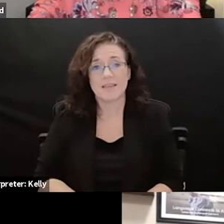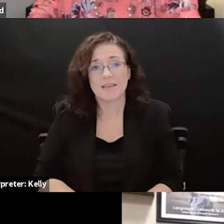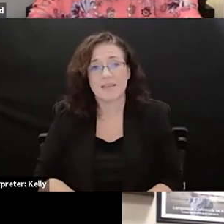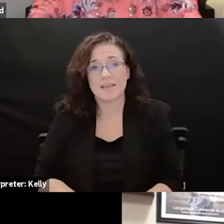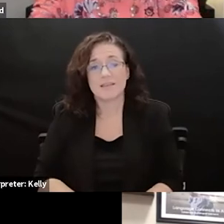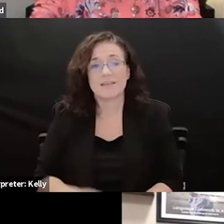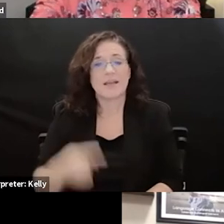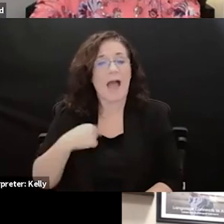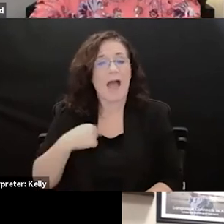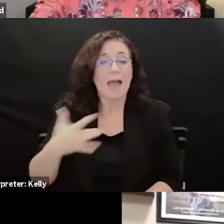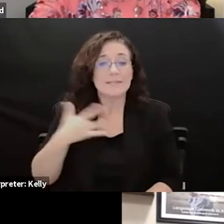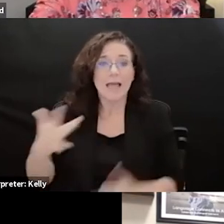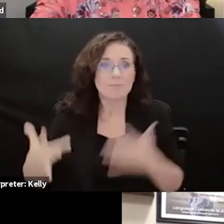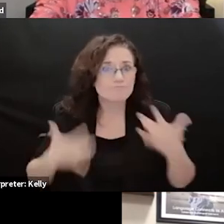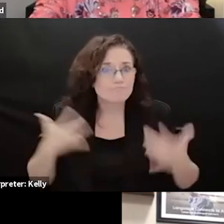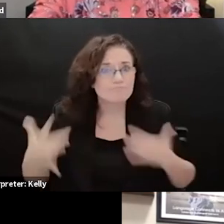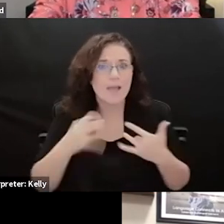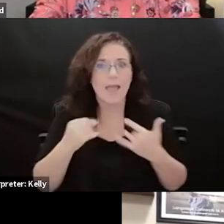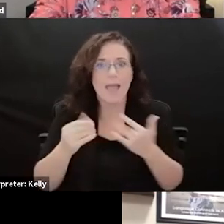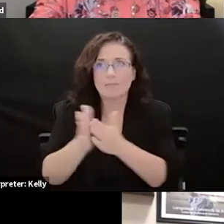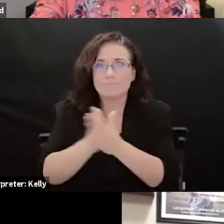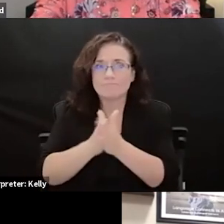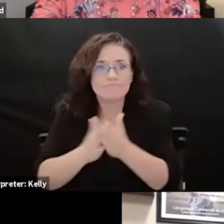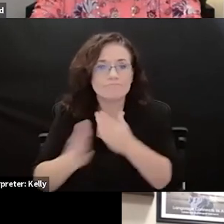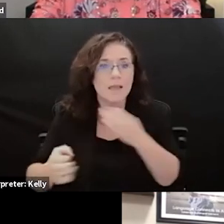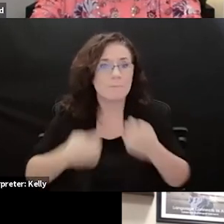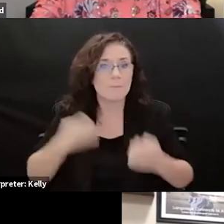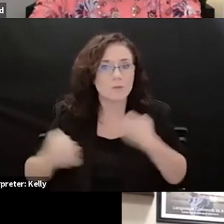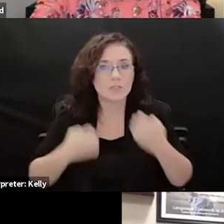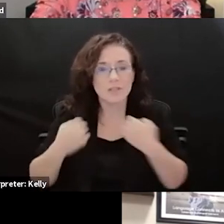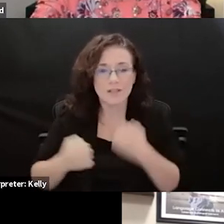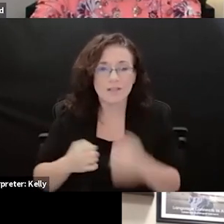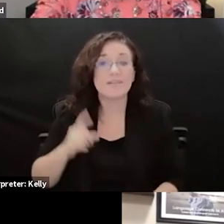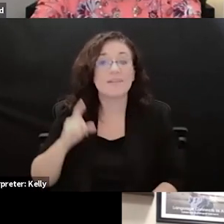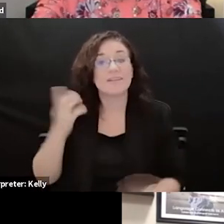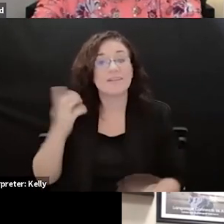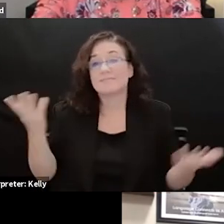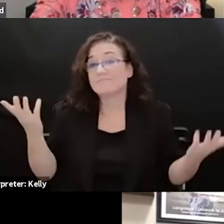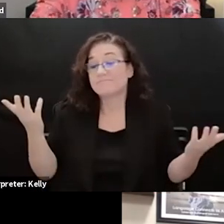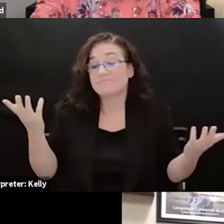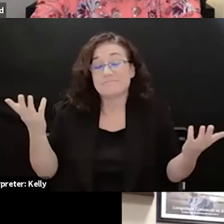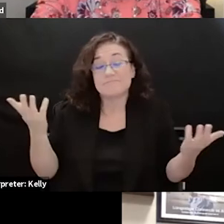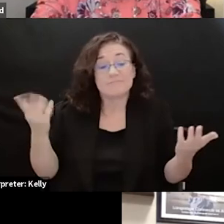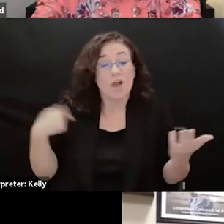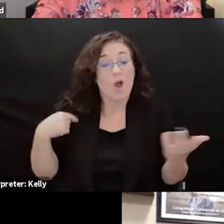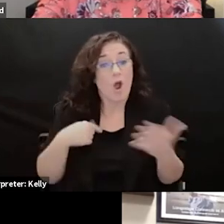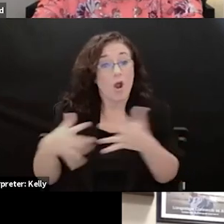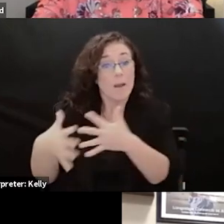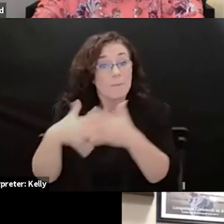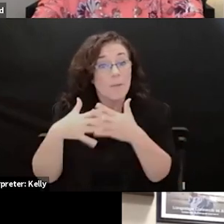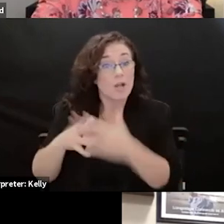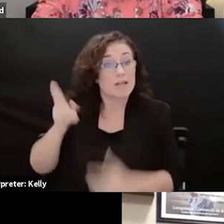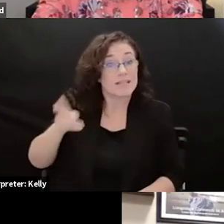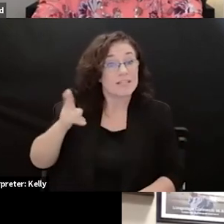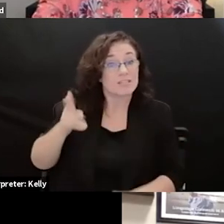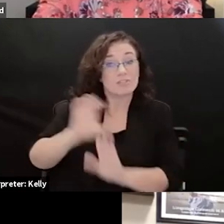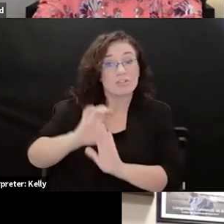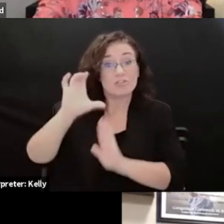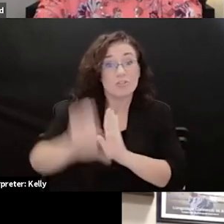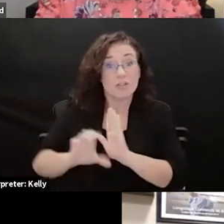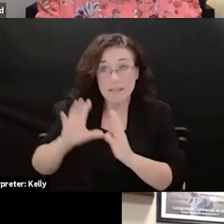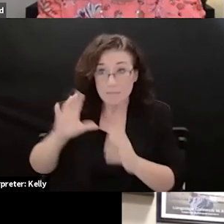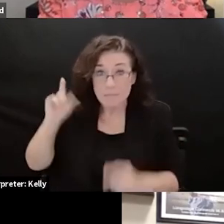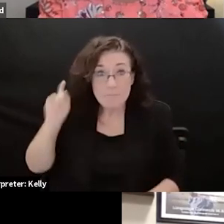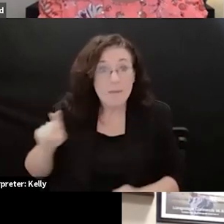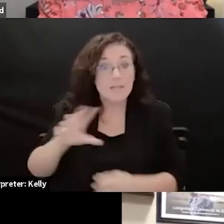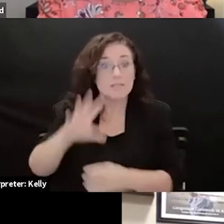emotional about that and until we get a new american history curriculum that includes all americans we're going to keep doing